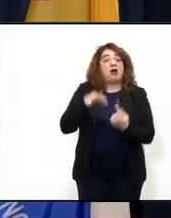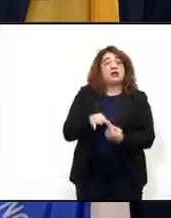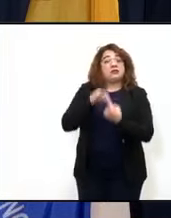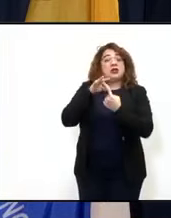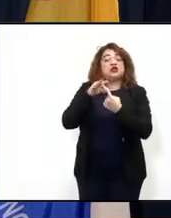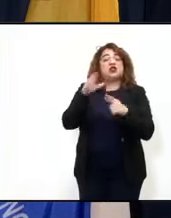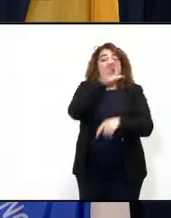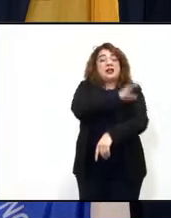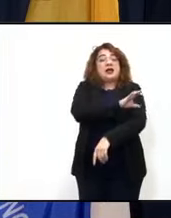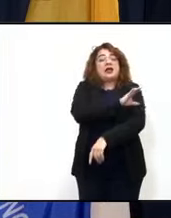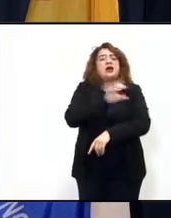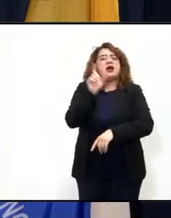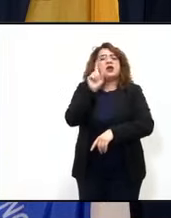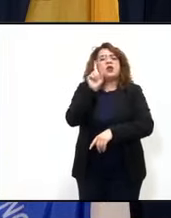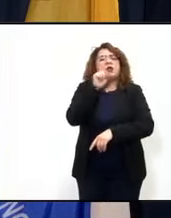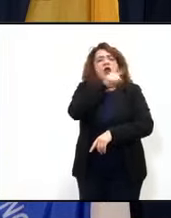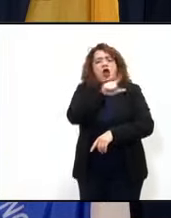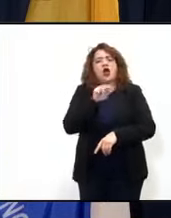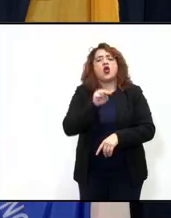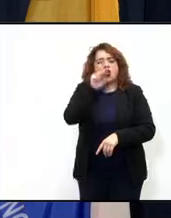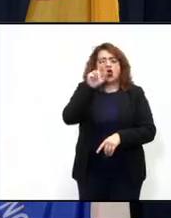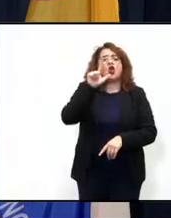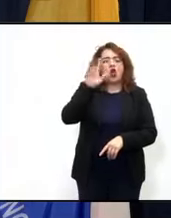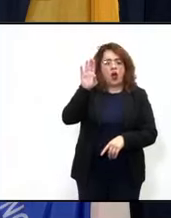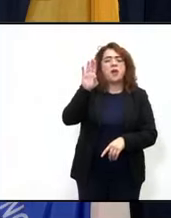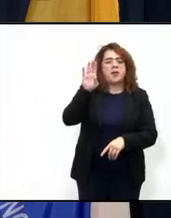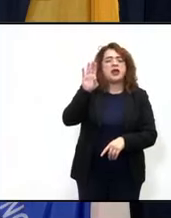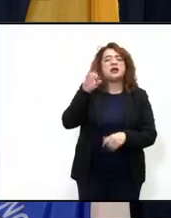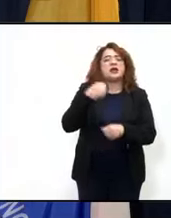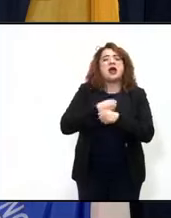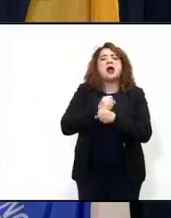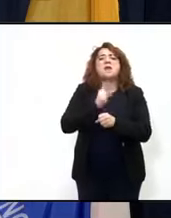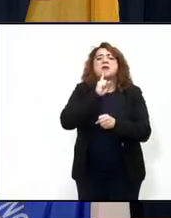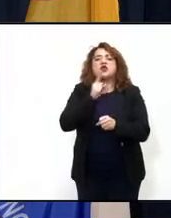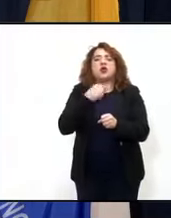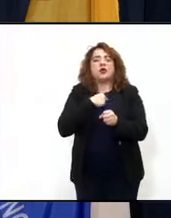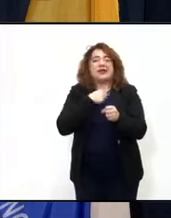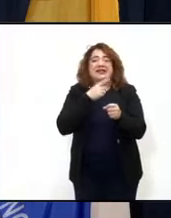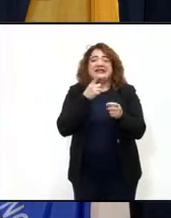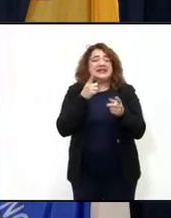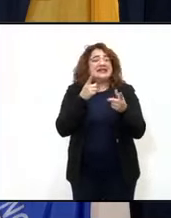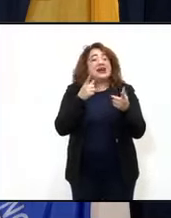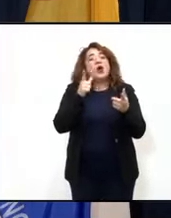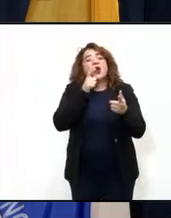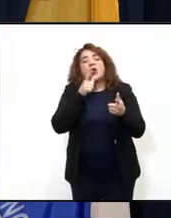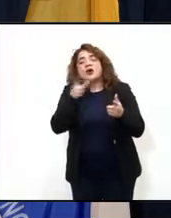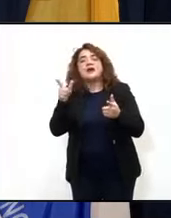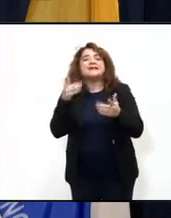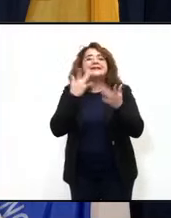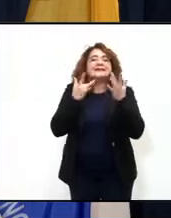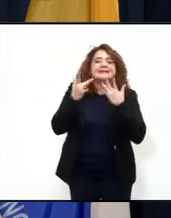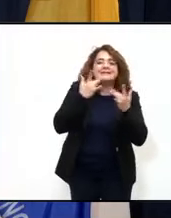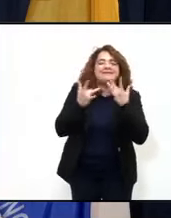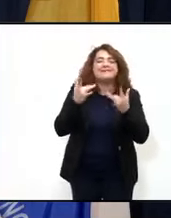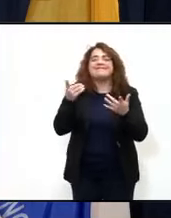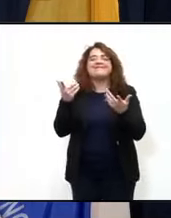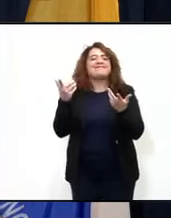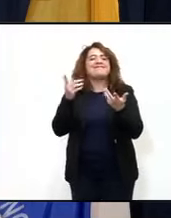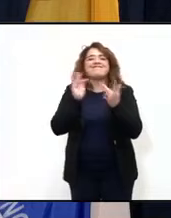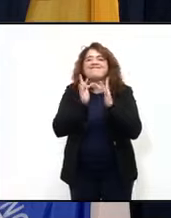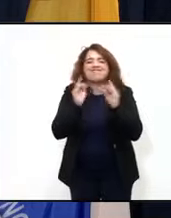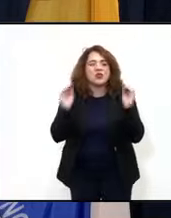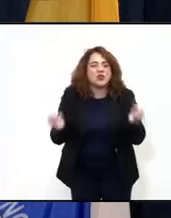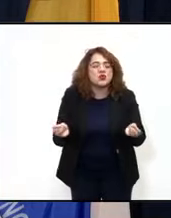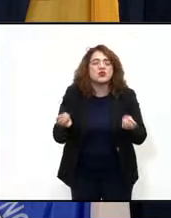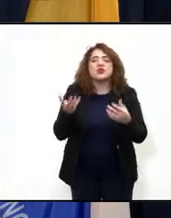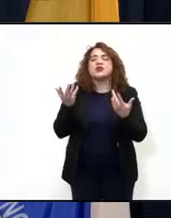North Long Beach, so we can reach and ensure that we're reaching hard to reach communities. And so both of these clinics, these mobile clinics, you're going to